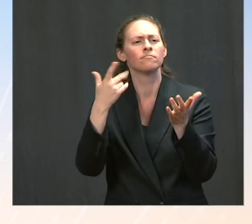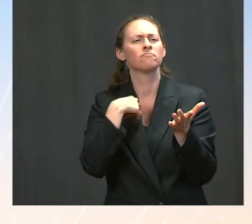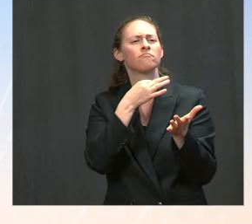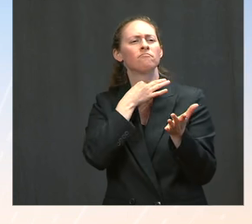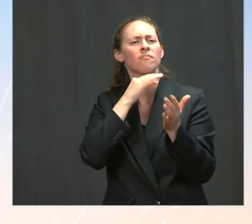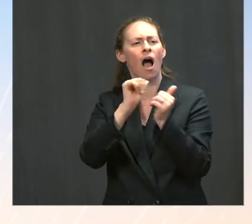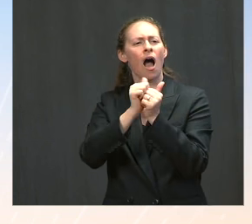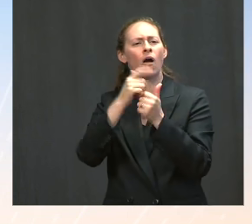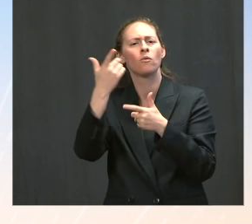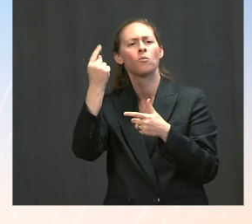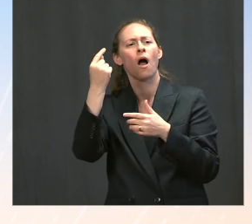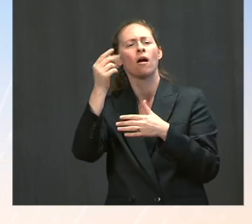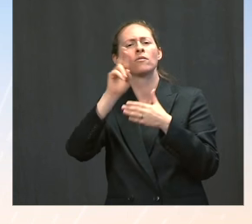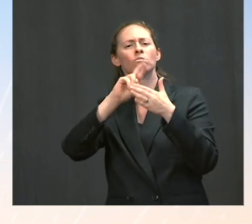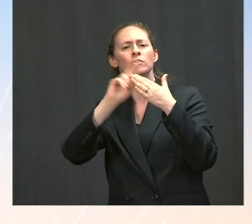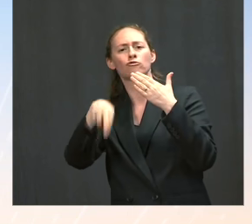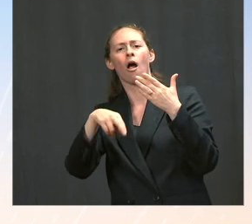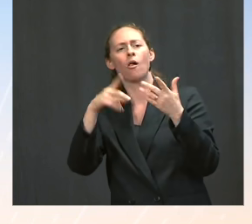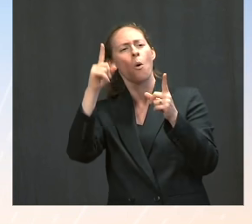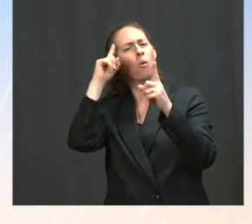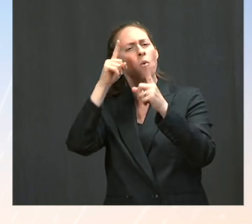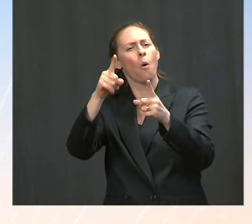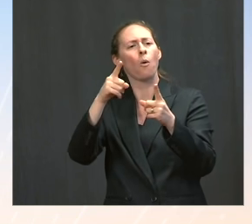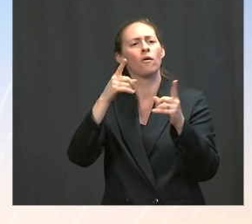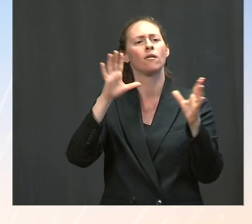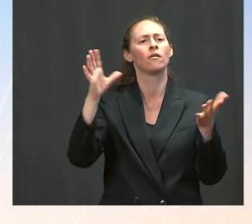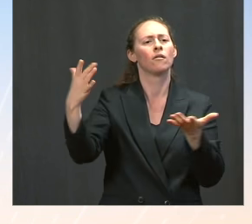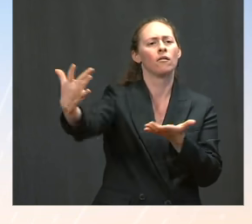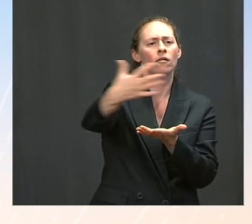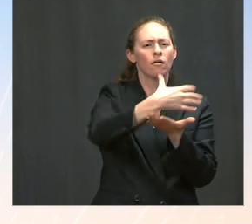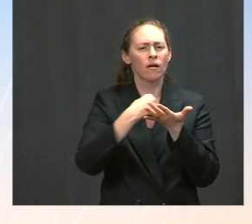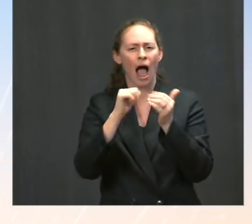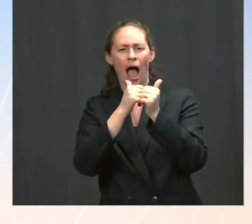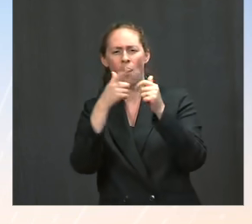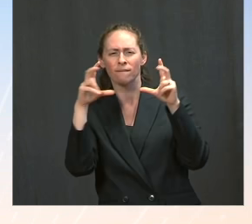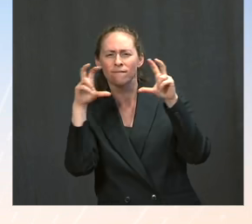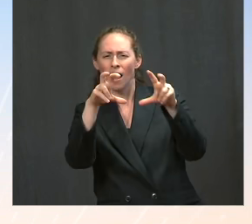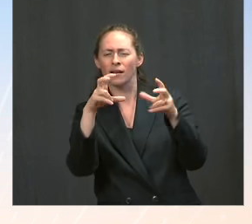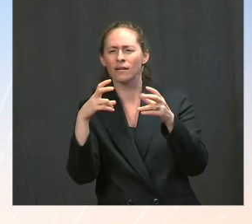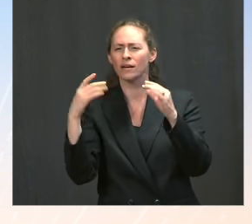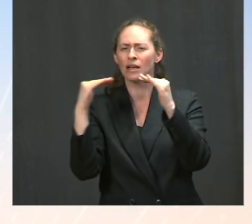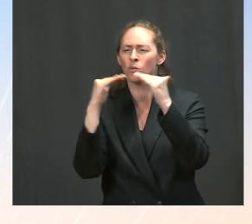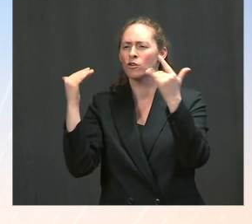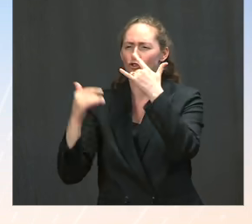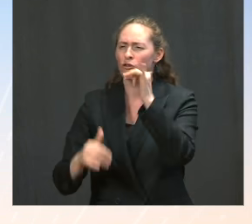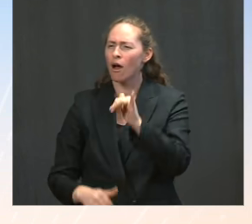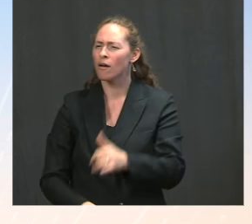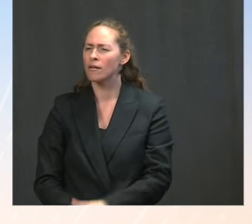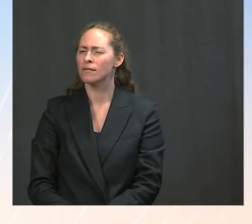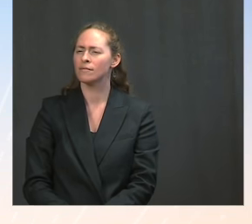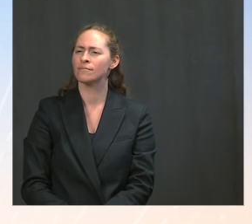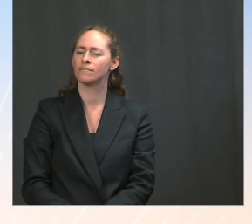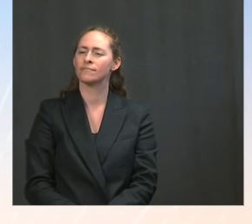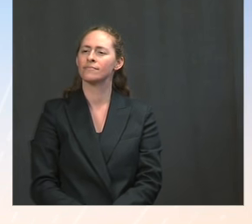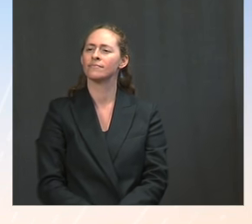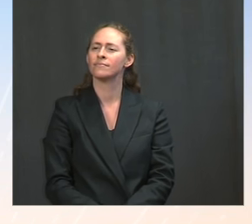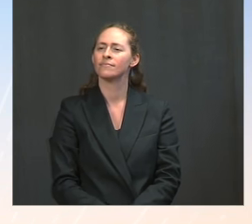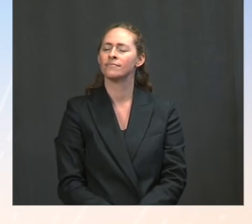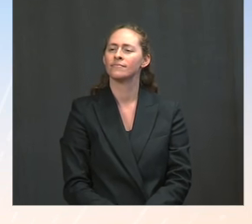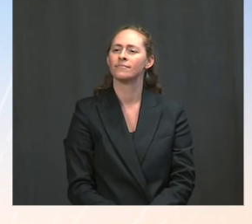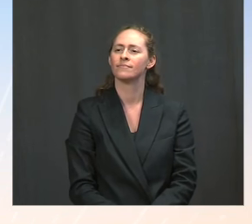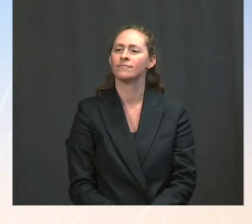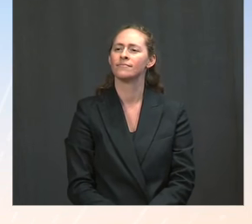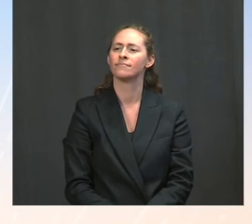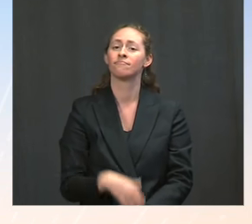number one investment priority is equity. And as our team decides this is a competitive